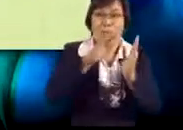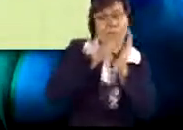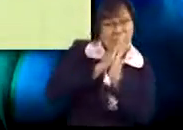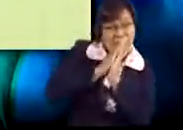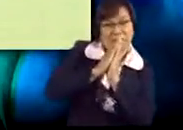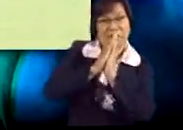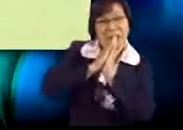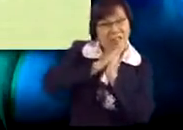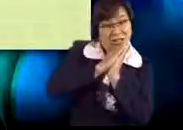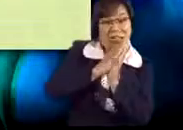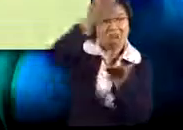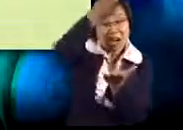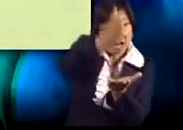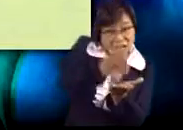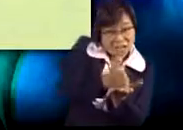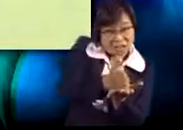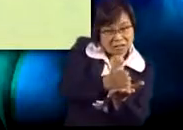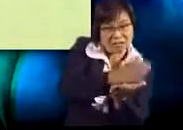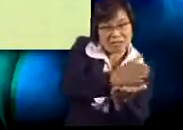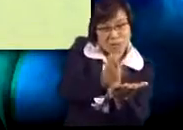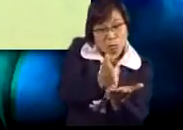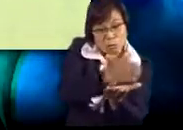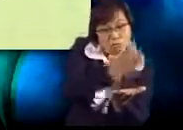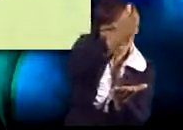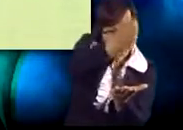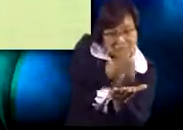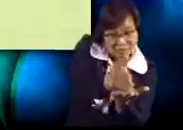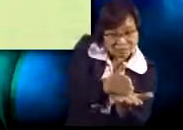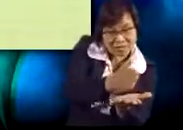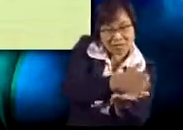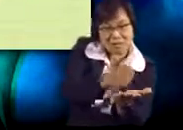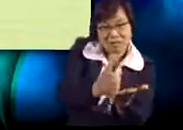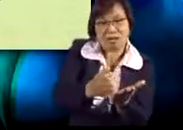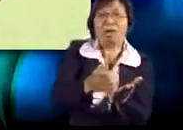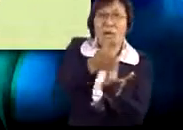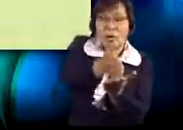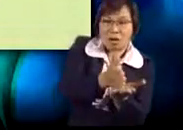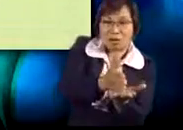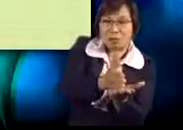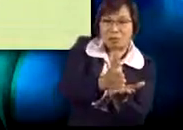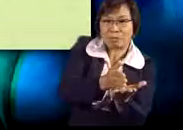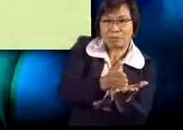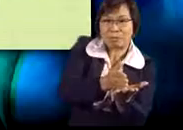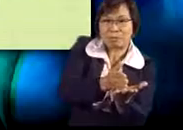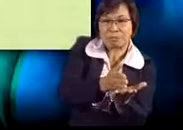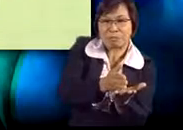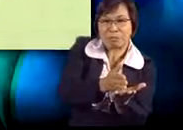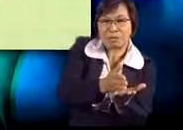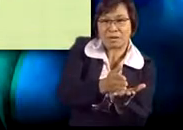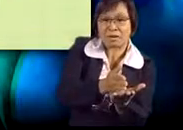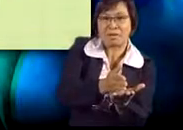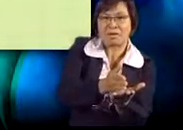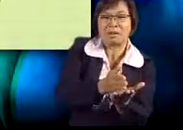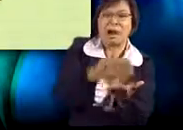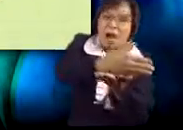sandwich and we cut it into two equal parts, then one of the parts is a